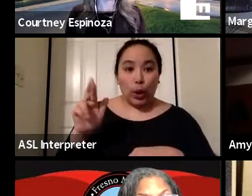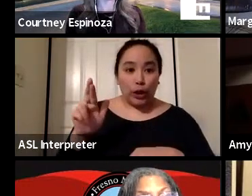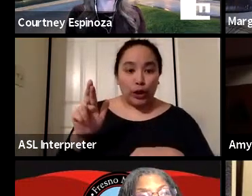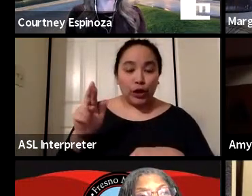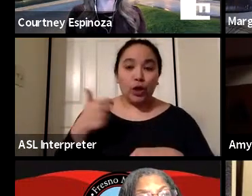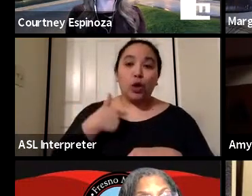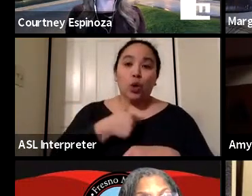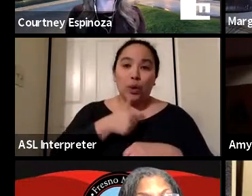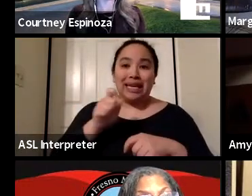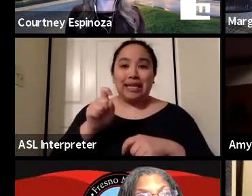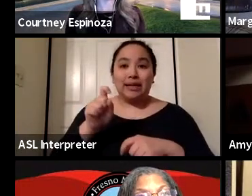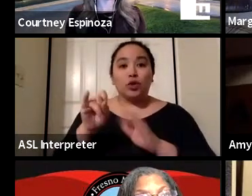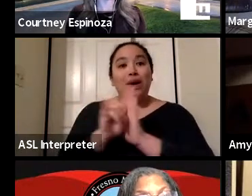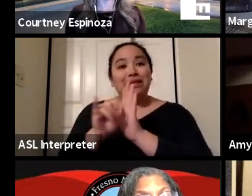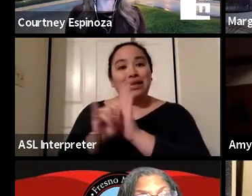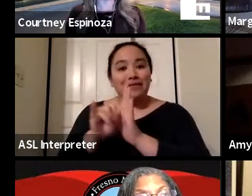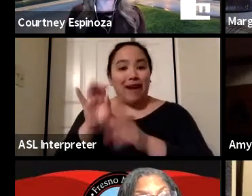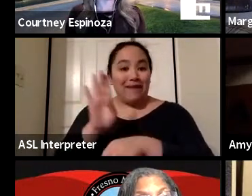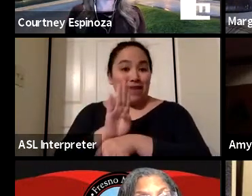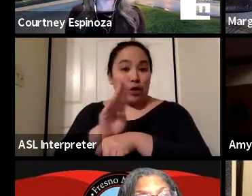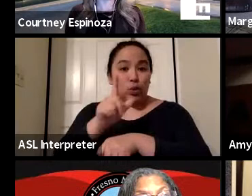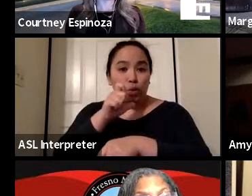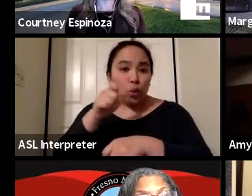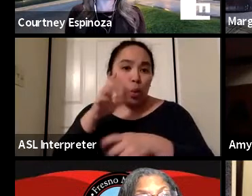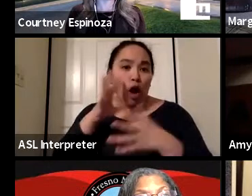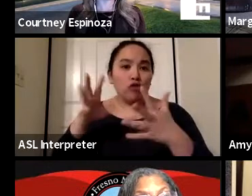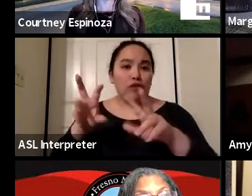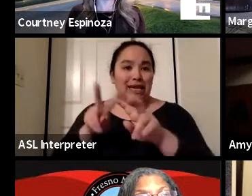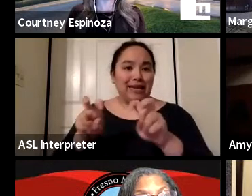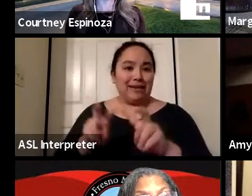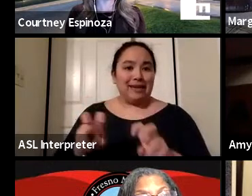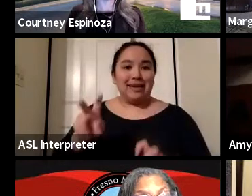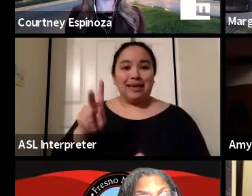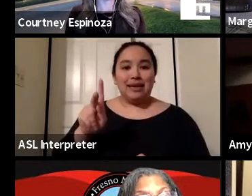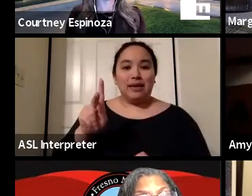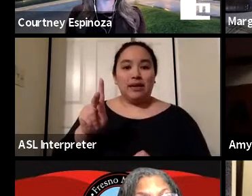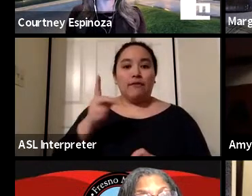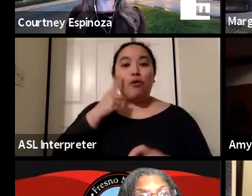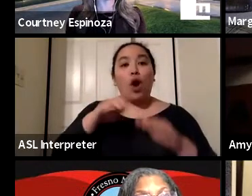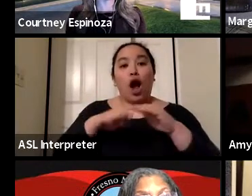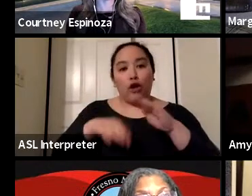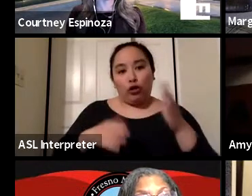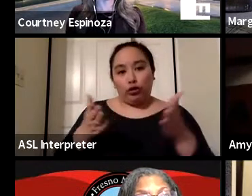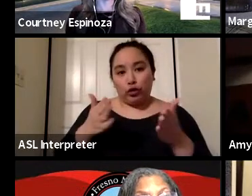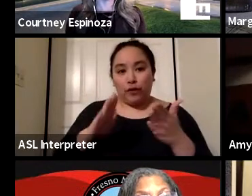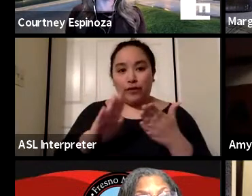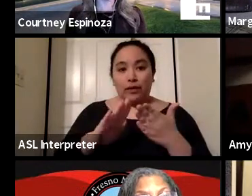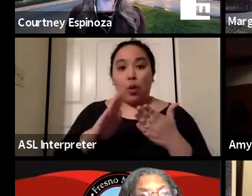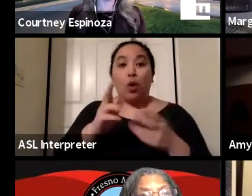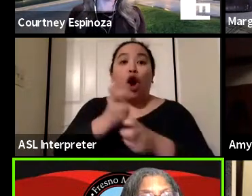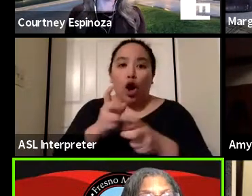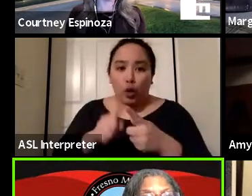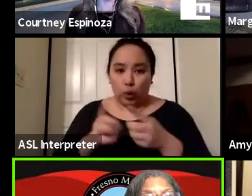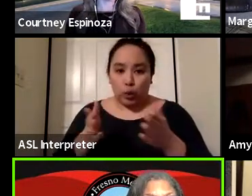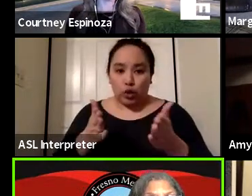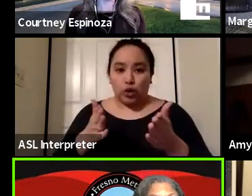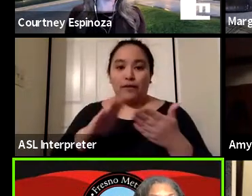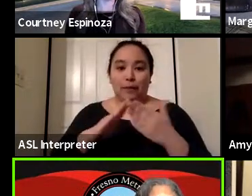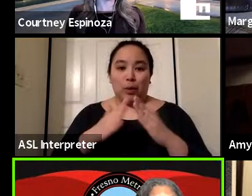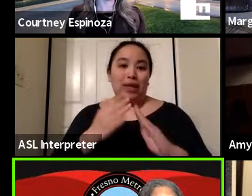identify vendors that have figured out the kinks to communities that are underserved and are hard to serve.